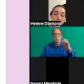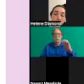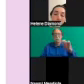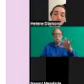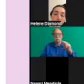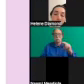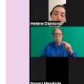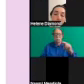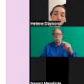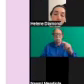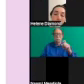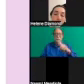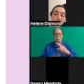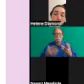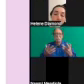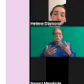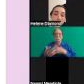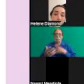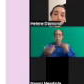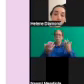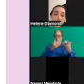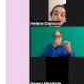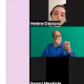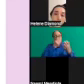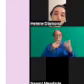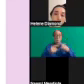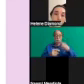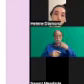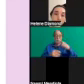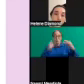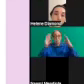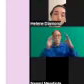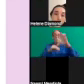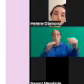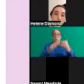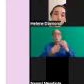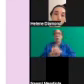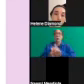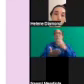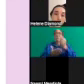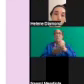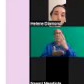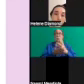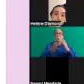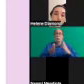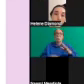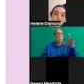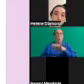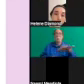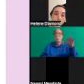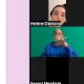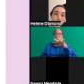take a break to give a shout out to all of our social workers out there. I want you all to know